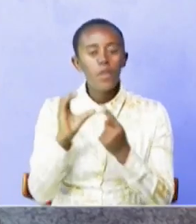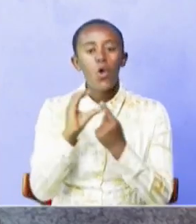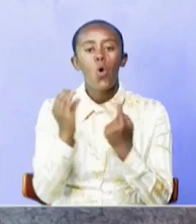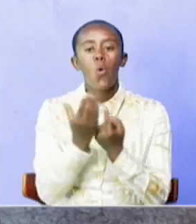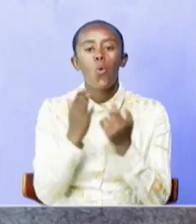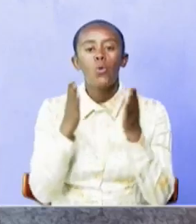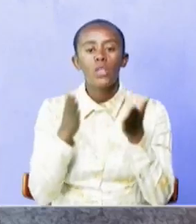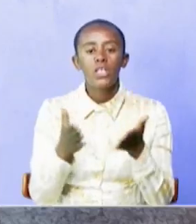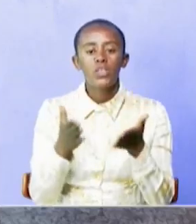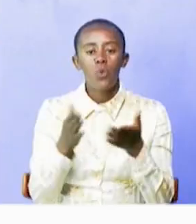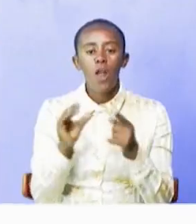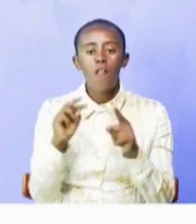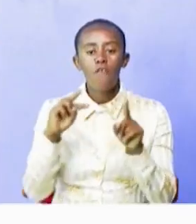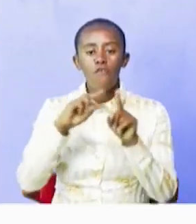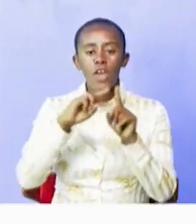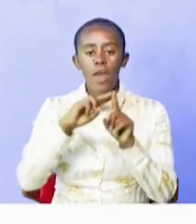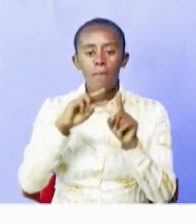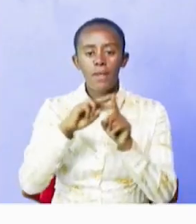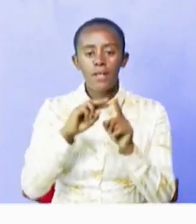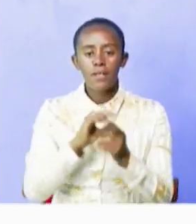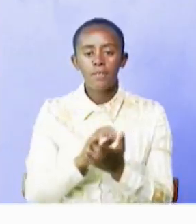contextual vocabularies.